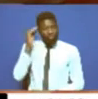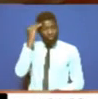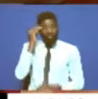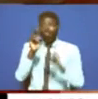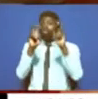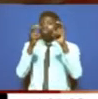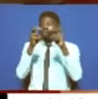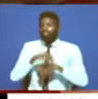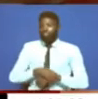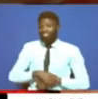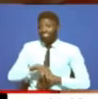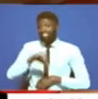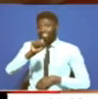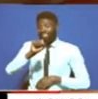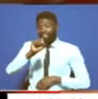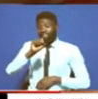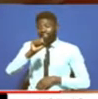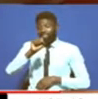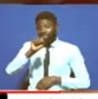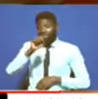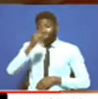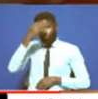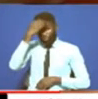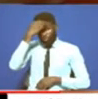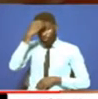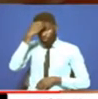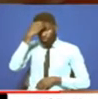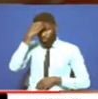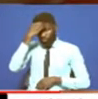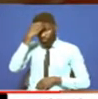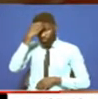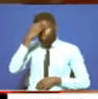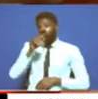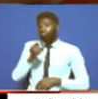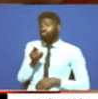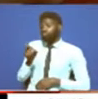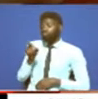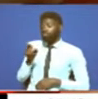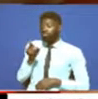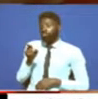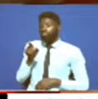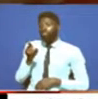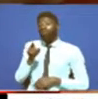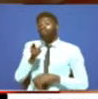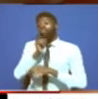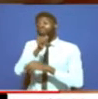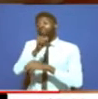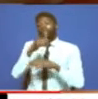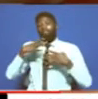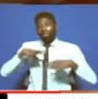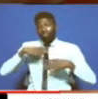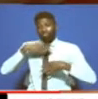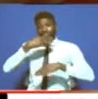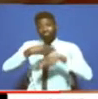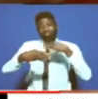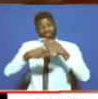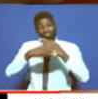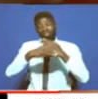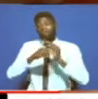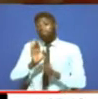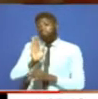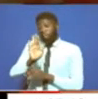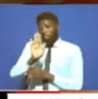Education Cabinet Secretary Professor George Magoha has warned contractors against overpricing their bids for the construction